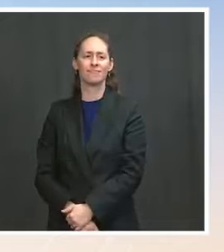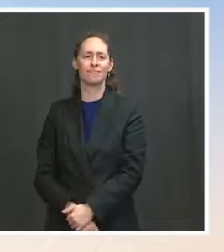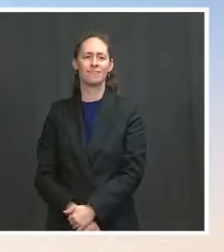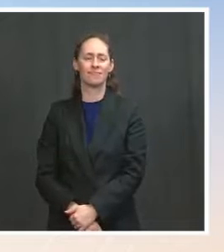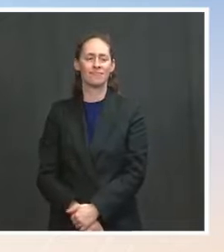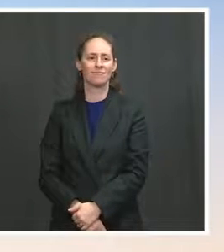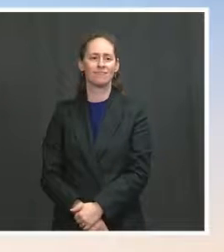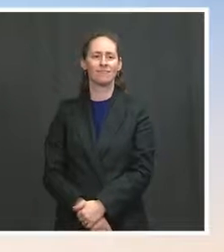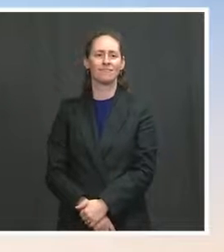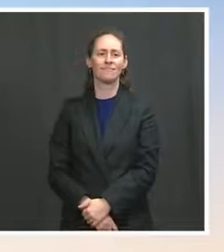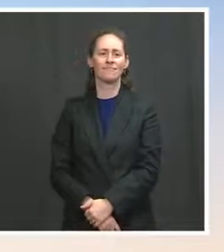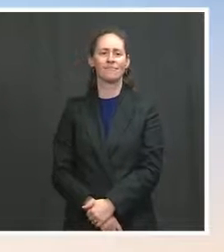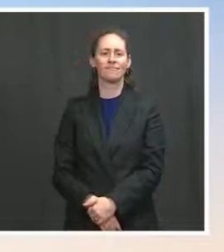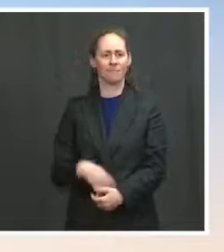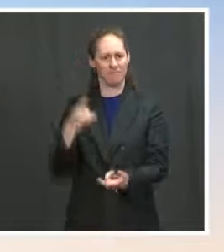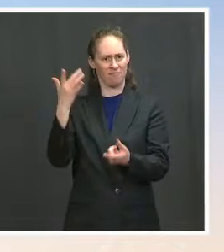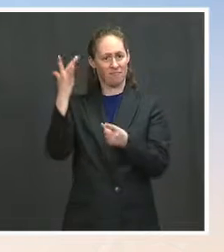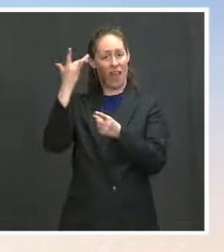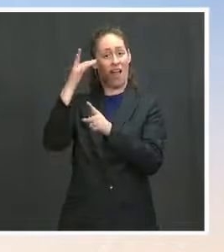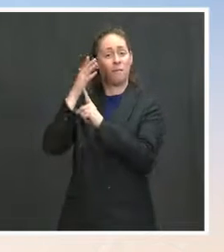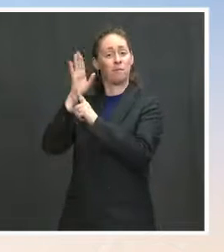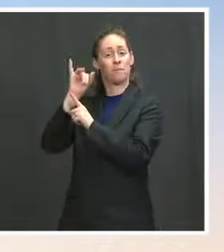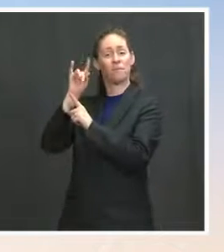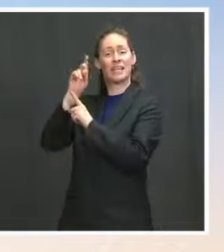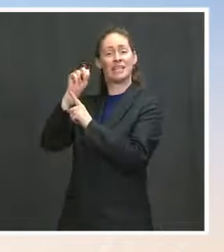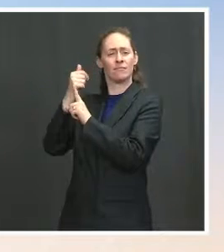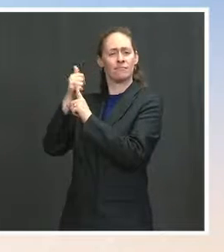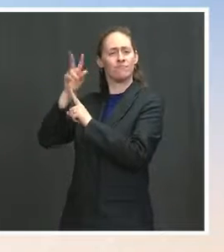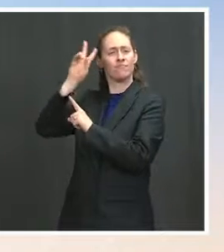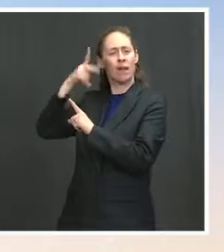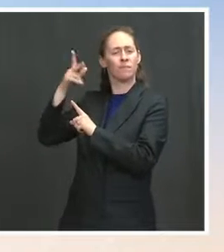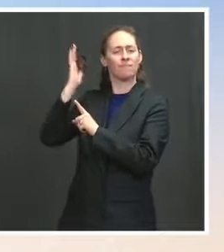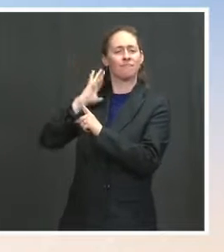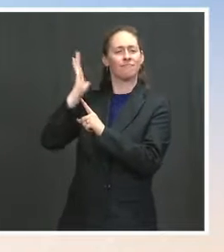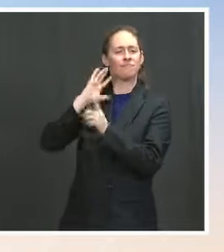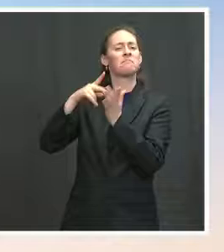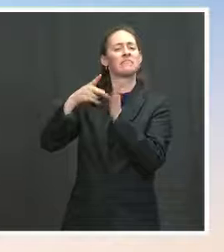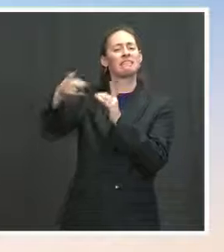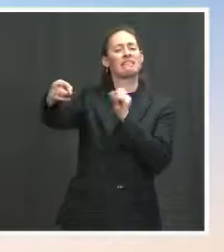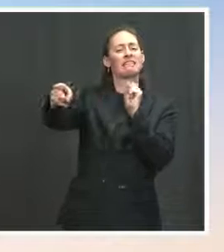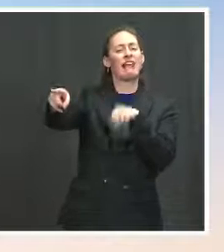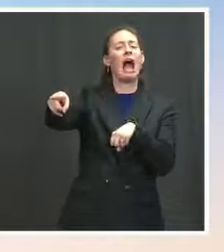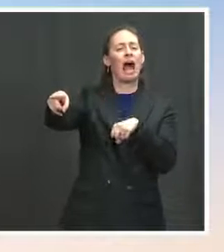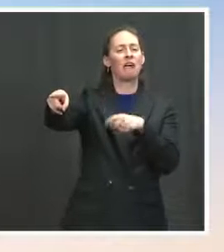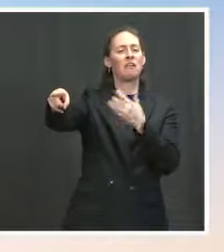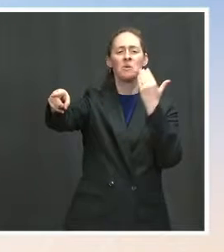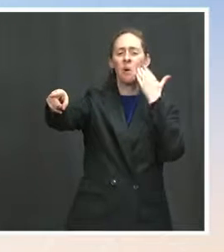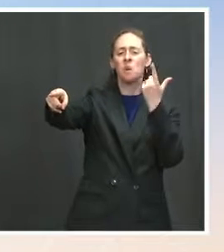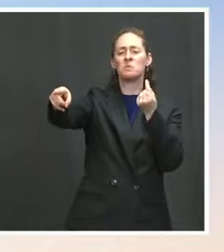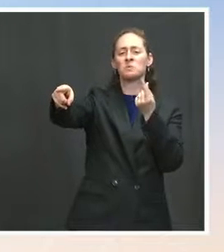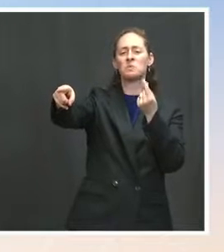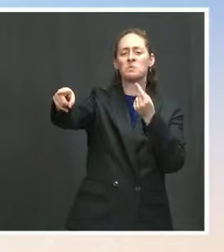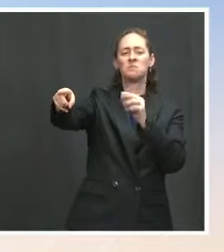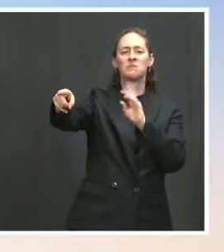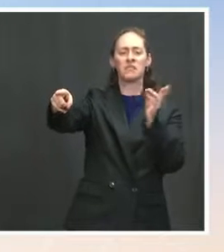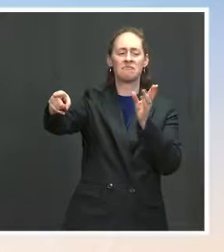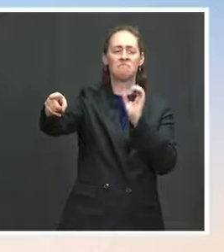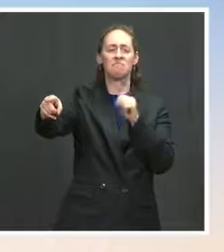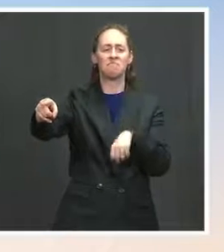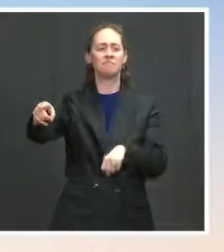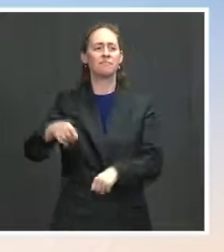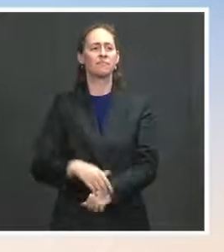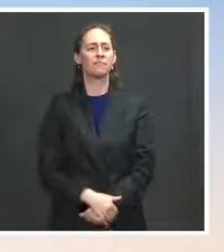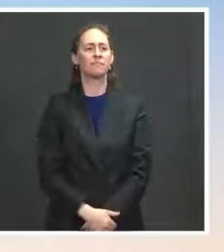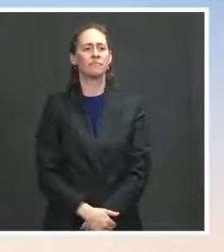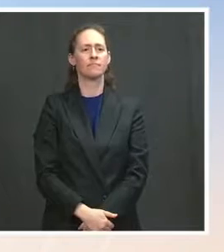is confident that Vice President Harris will do exactly the same thing. And as you know, she's traveling to the Northern Triangle next week. She's